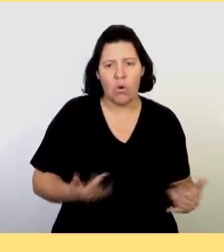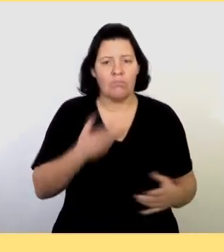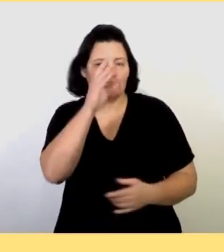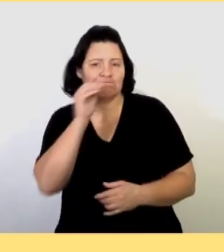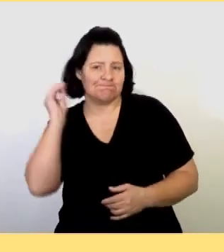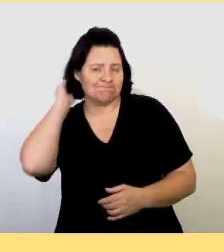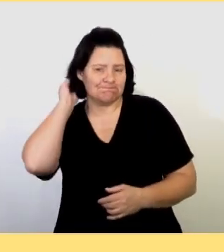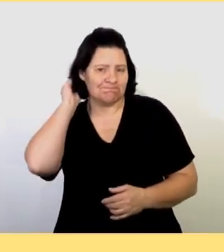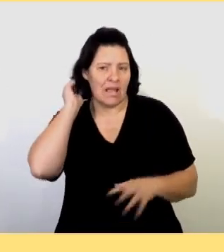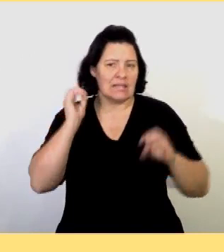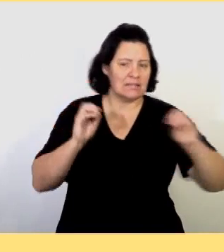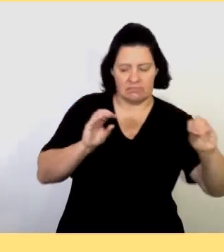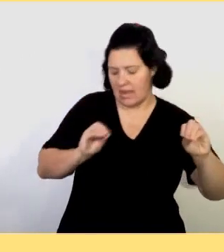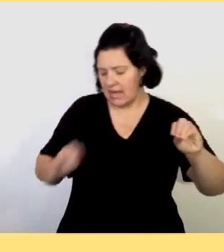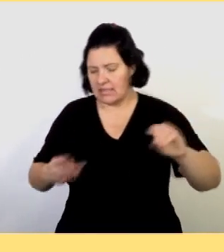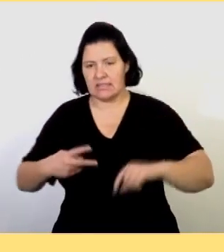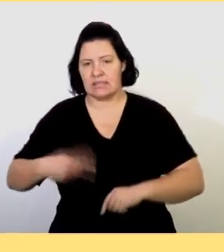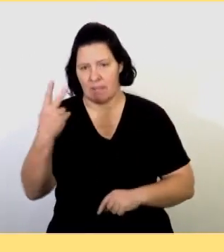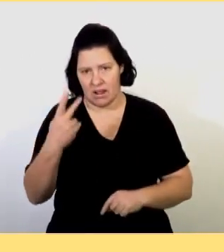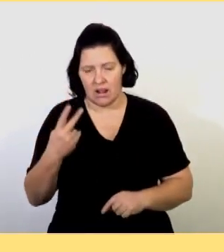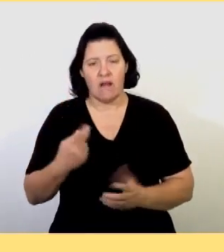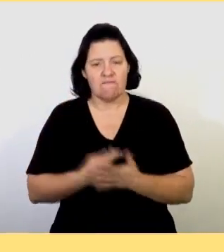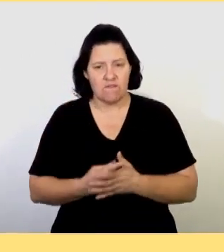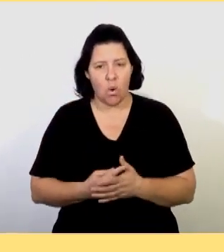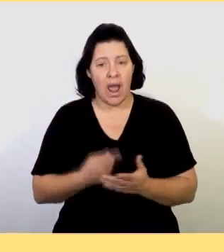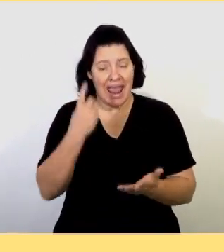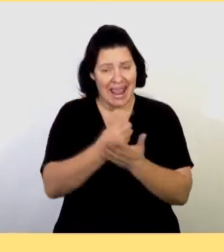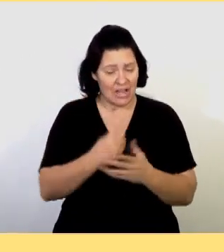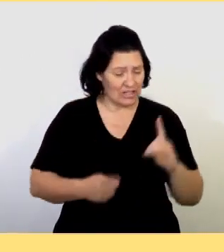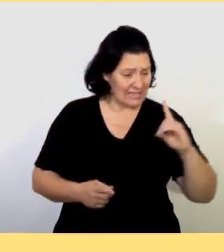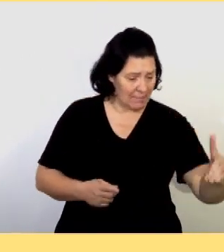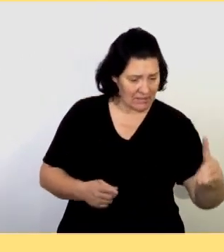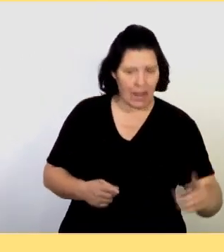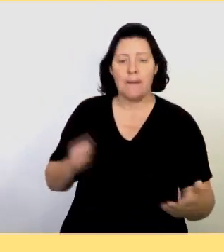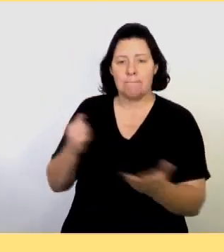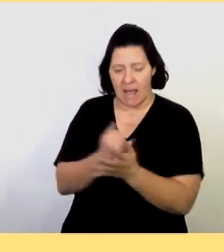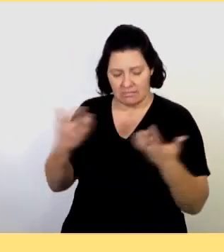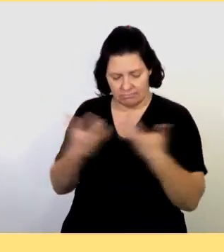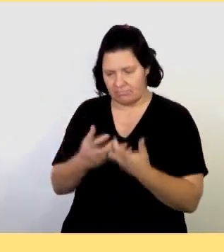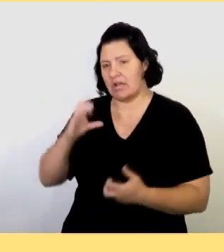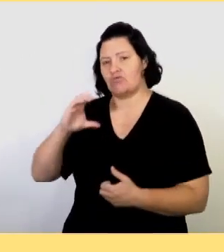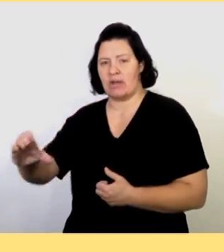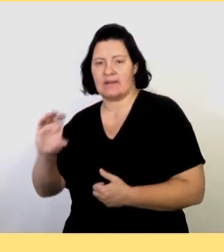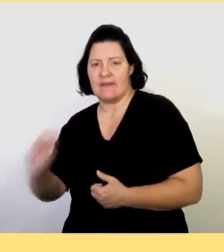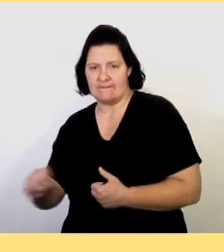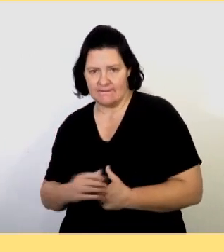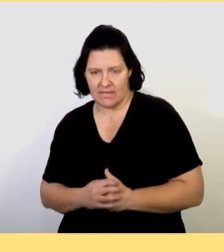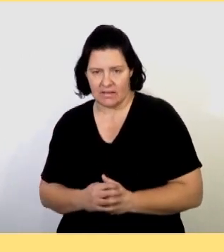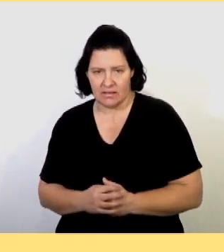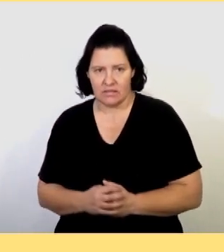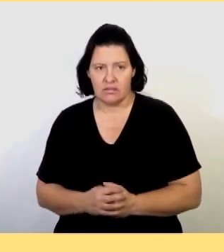to remember the double entry principle. That is, for every debit, there has to be a corresponding